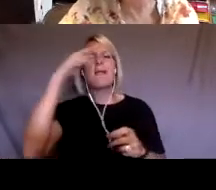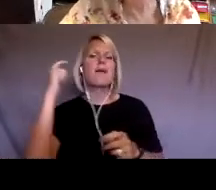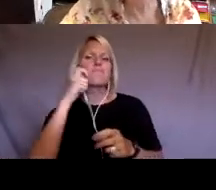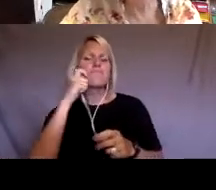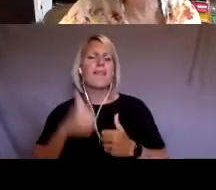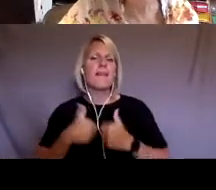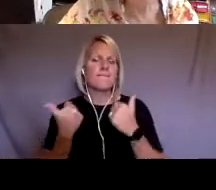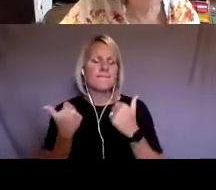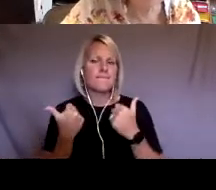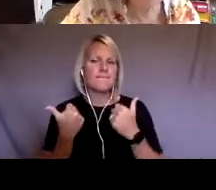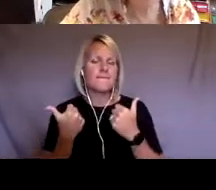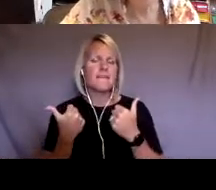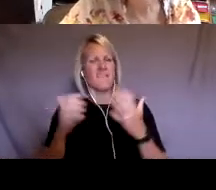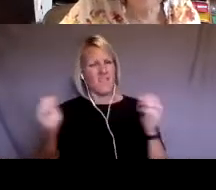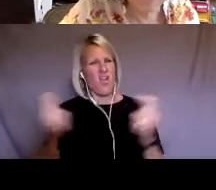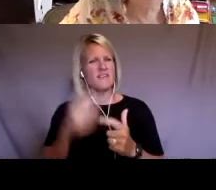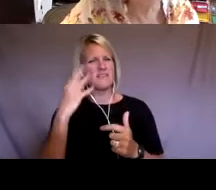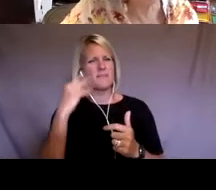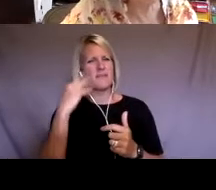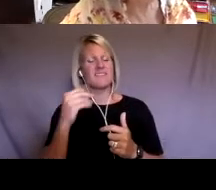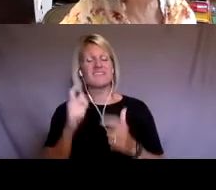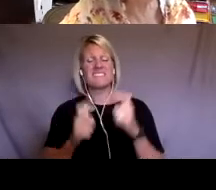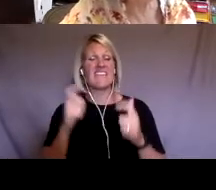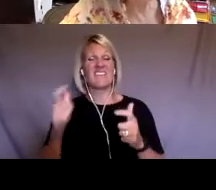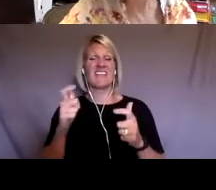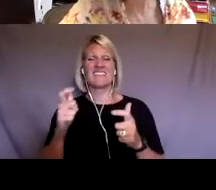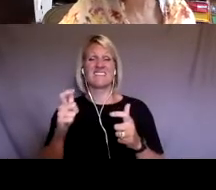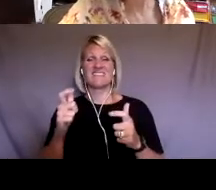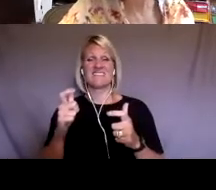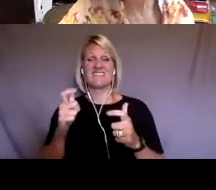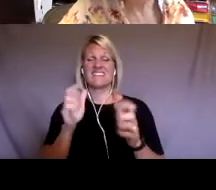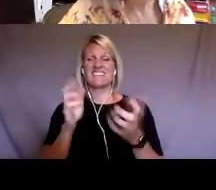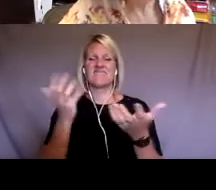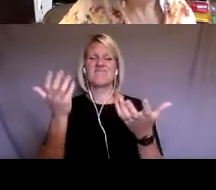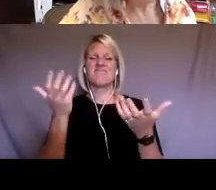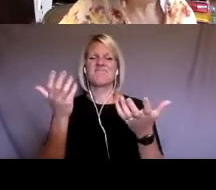live, have experienced significant disinvestment.